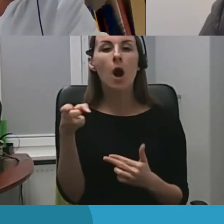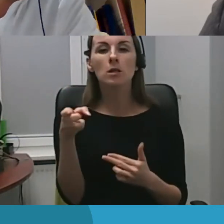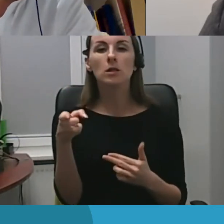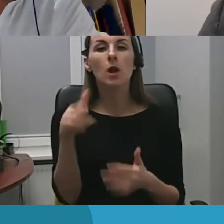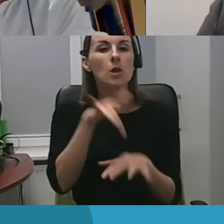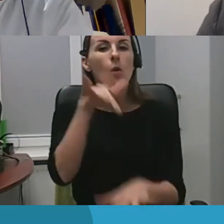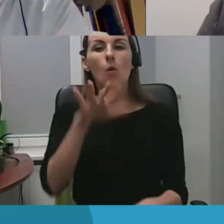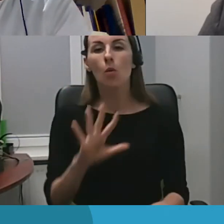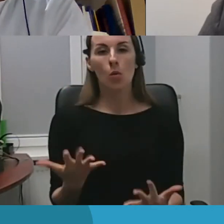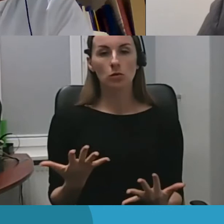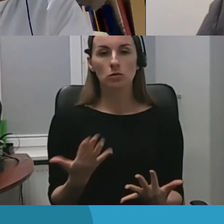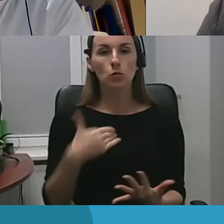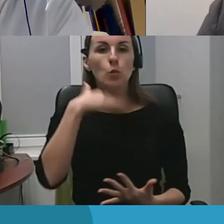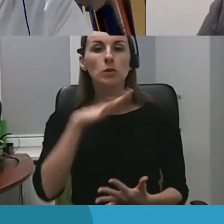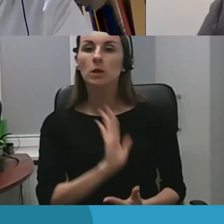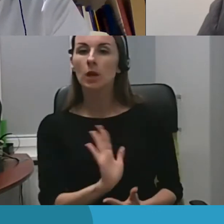Enira, please.